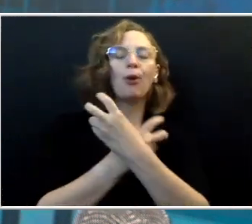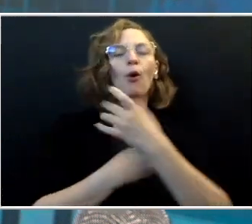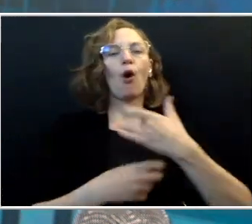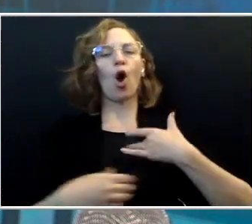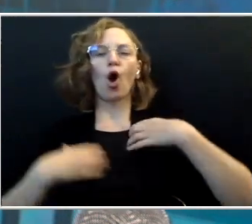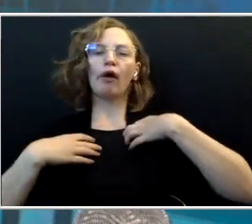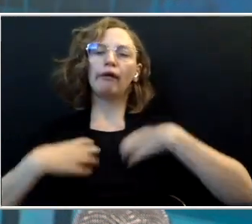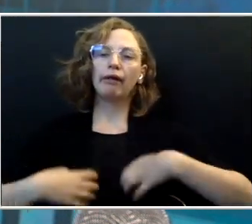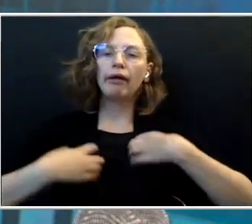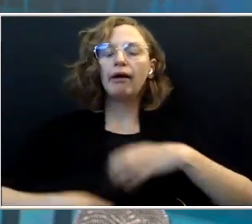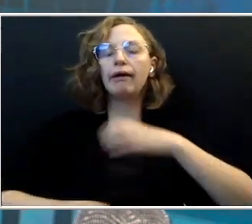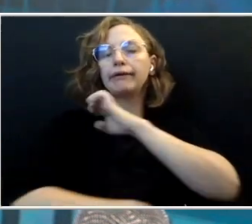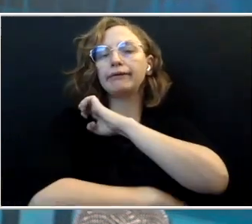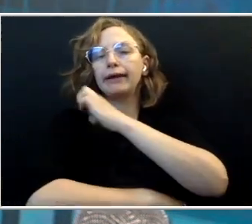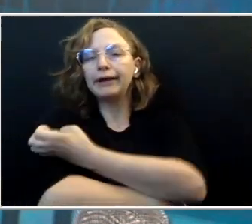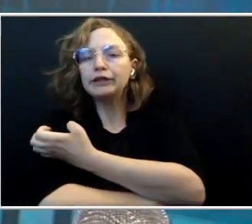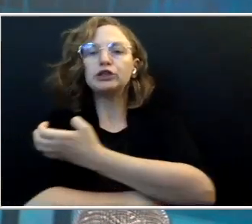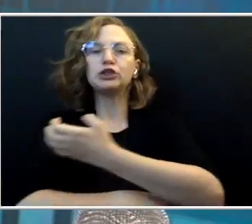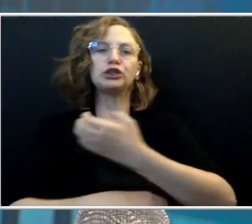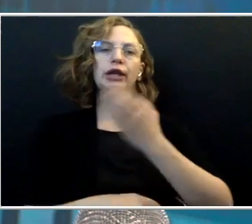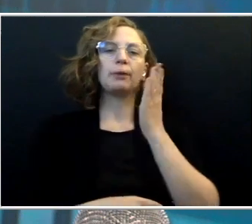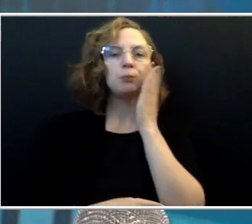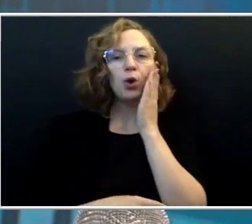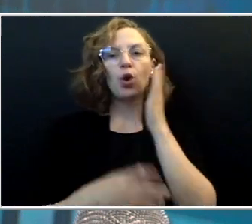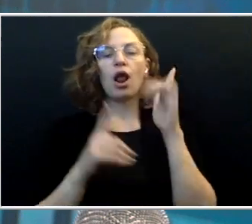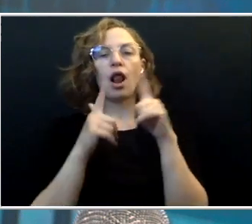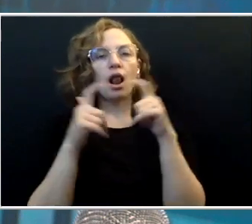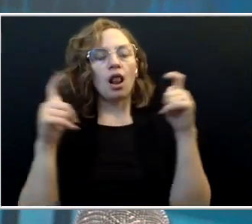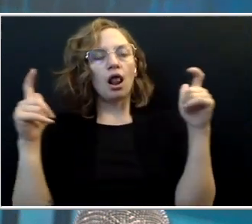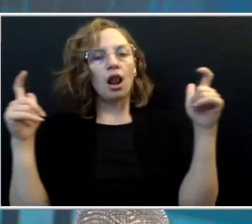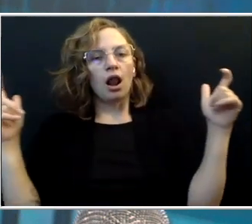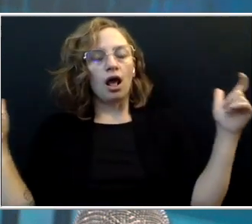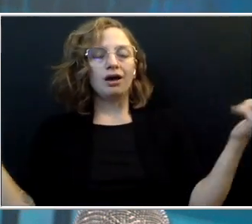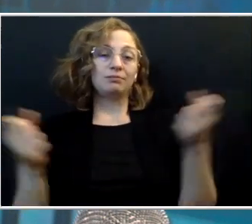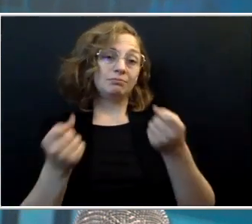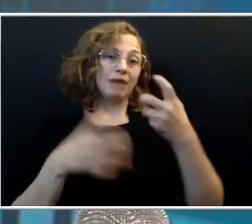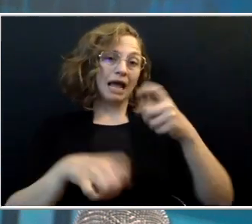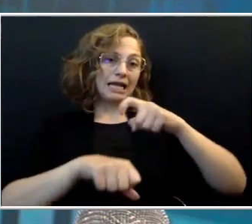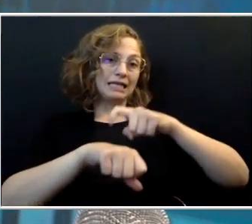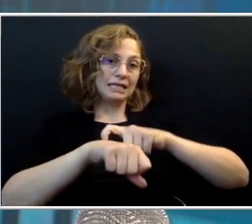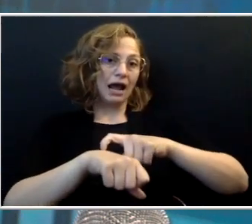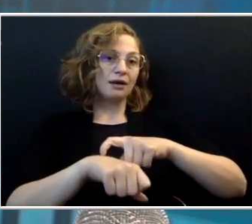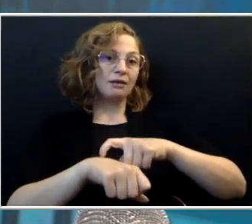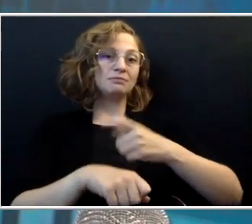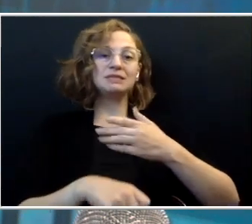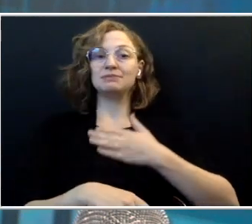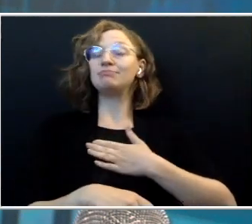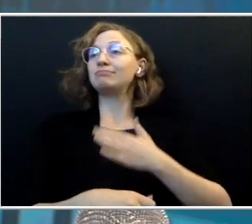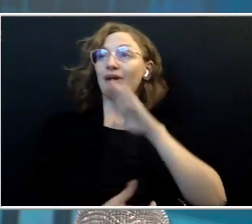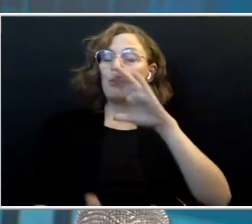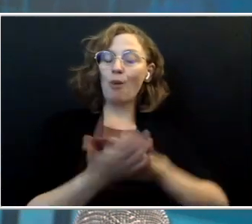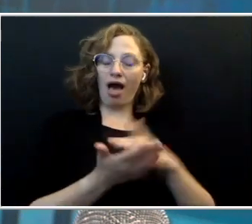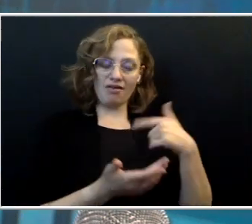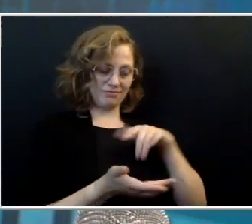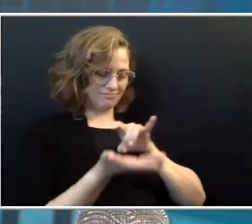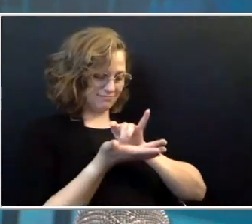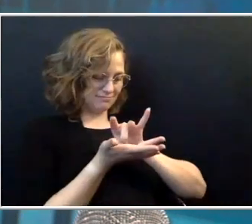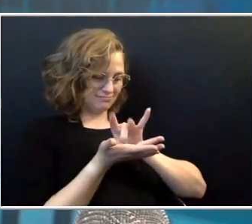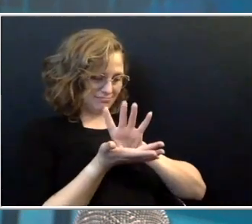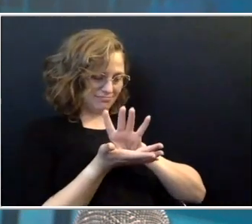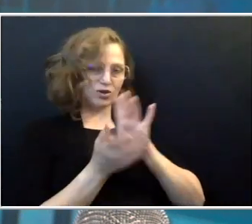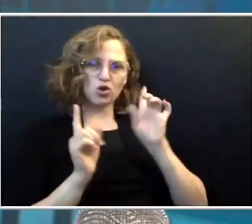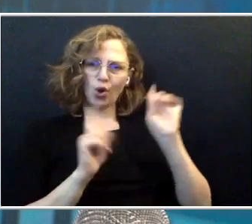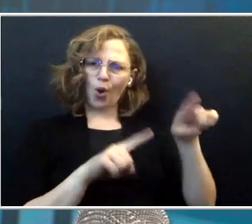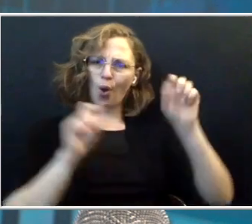on. And in fact, I can tell you how many times my wife would kick me out of the house until I went out to work out so I would be a better person. But there are still plenty of people